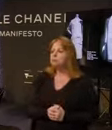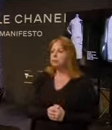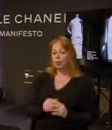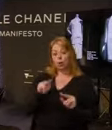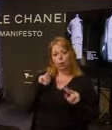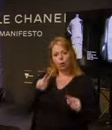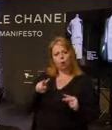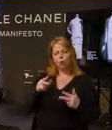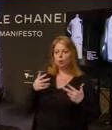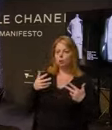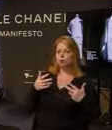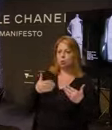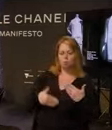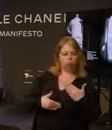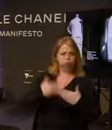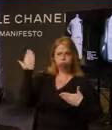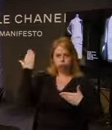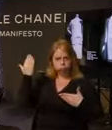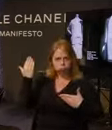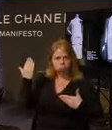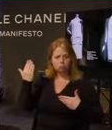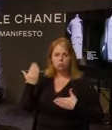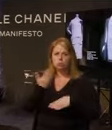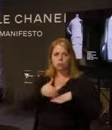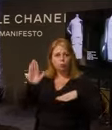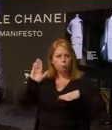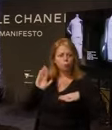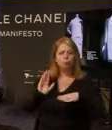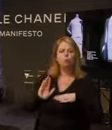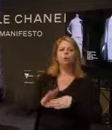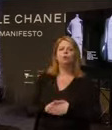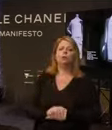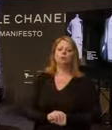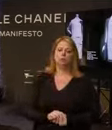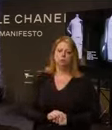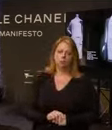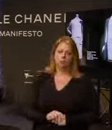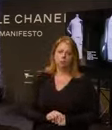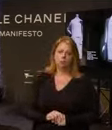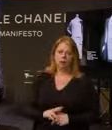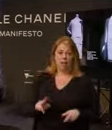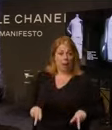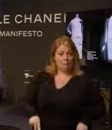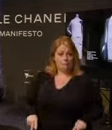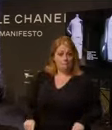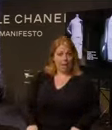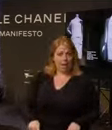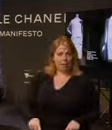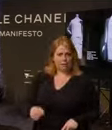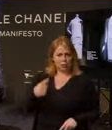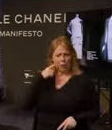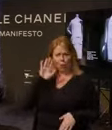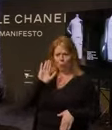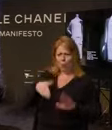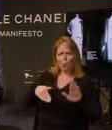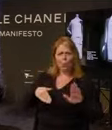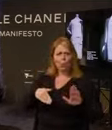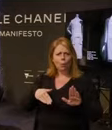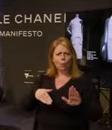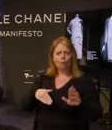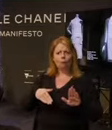looked extremely revolutionary, and of course with, you know, wearing pants, I mean, she looks very glamorous in the